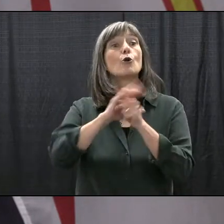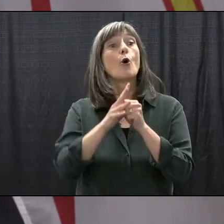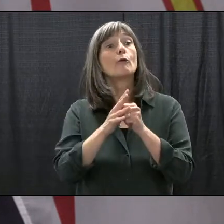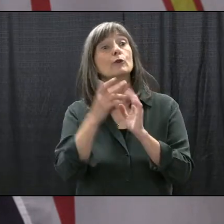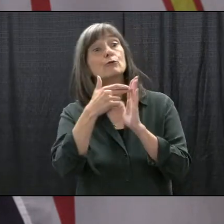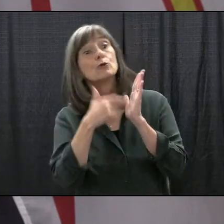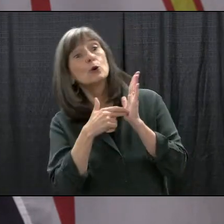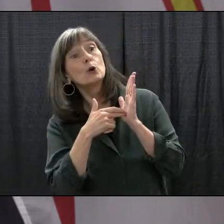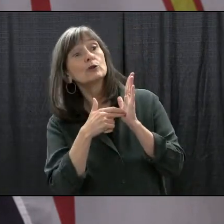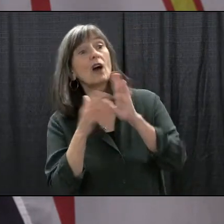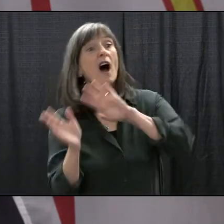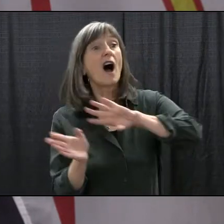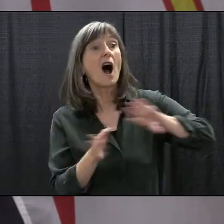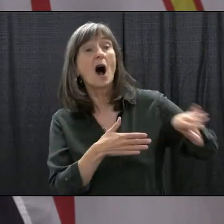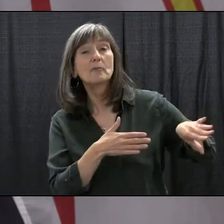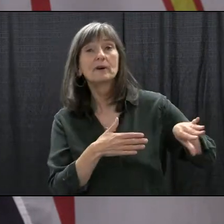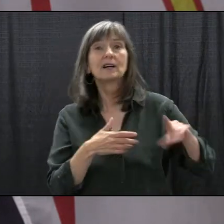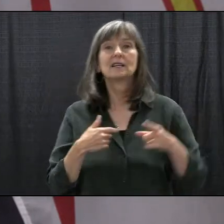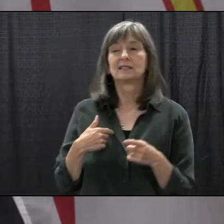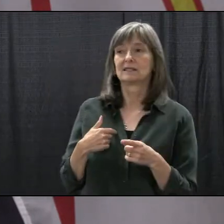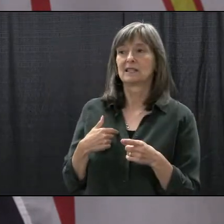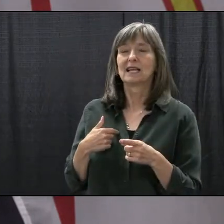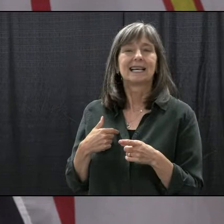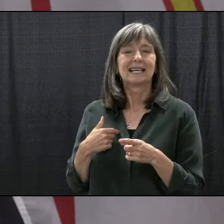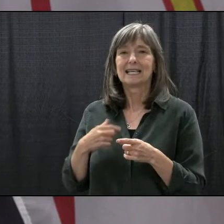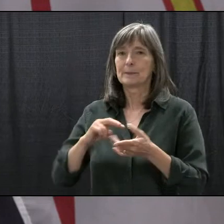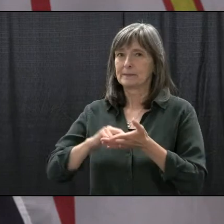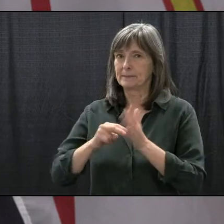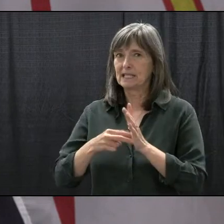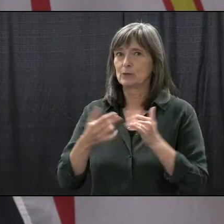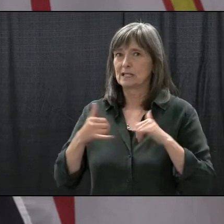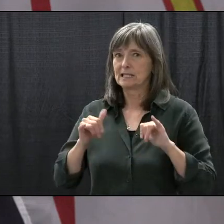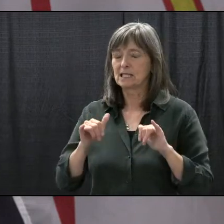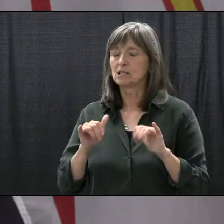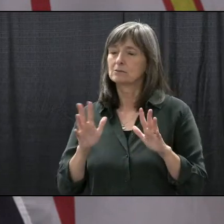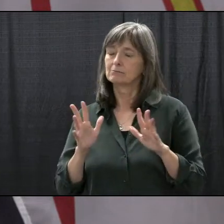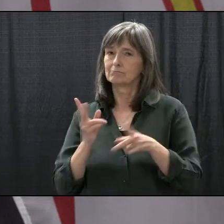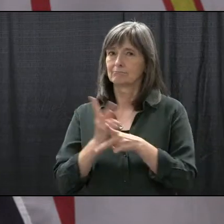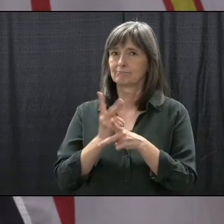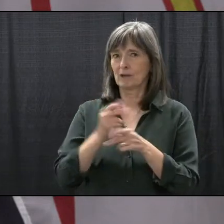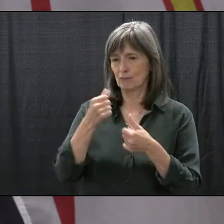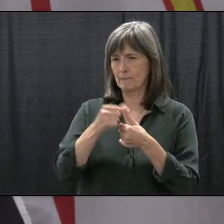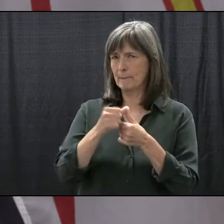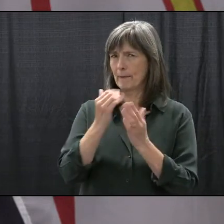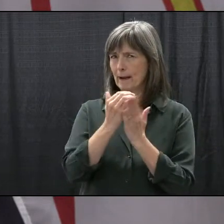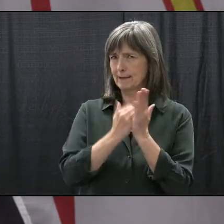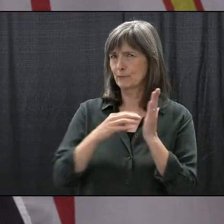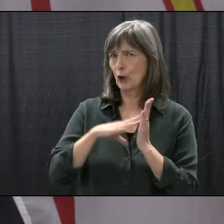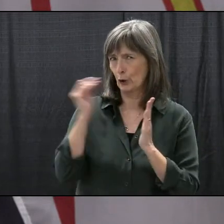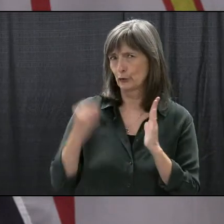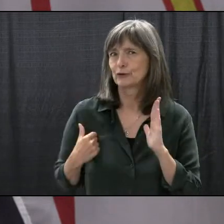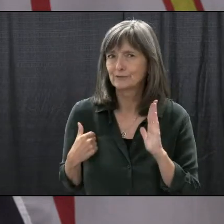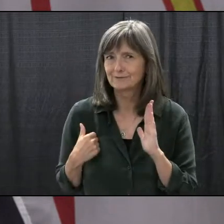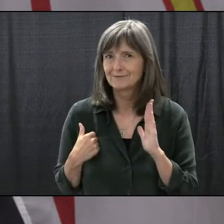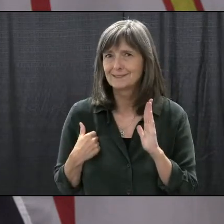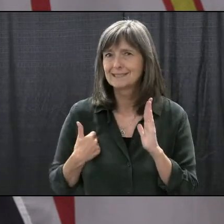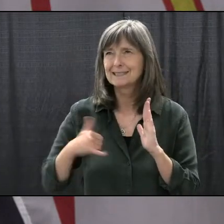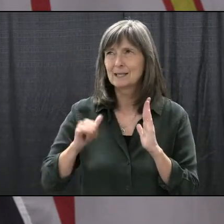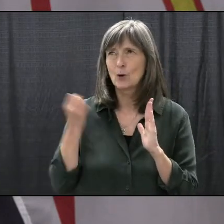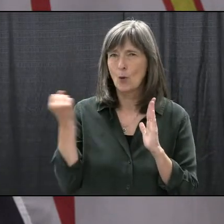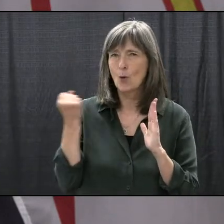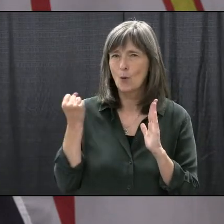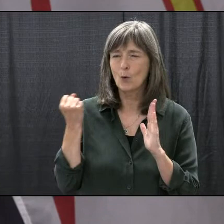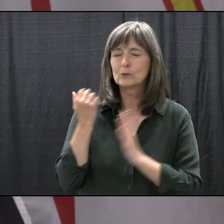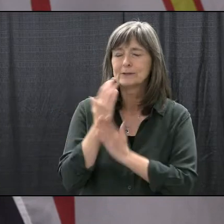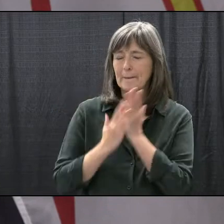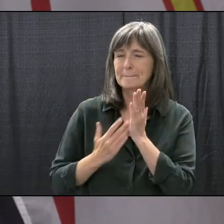pandemic COVID and into what we call more endemic COVID does not mean that we can just let all of the lessons we learned go away.